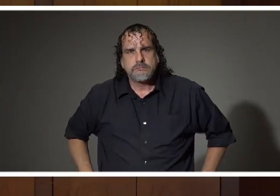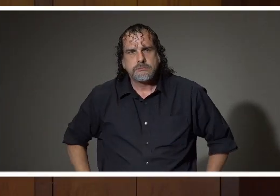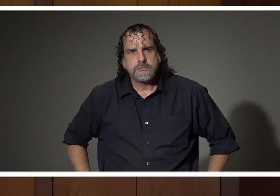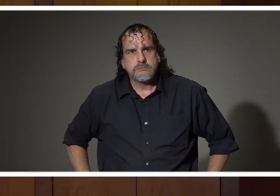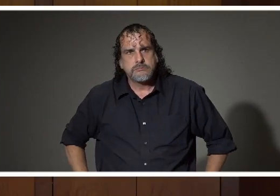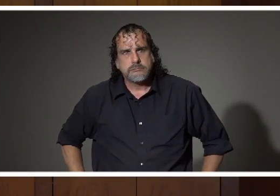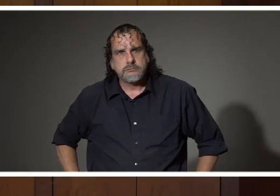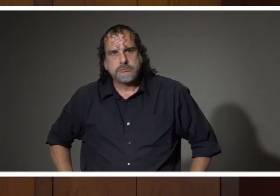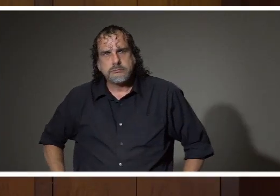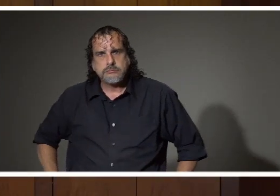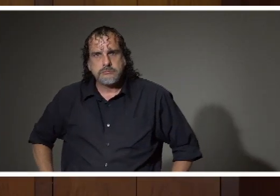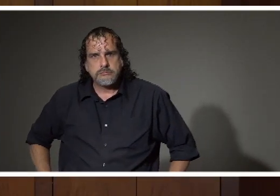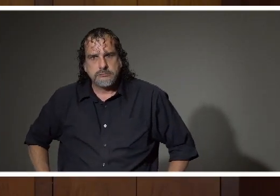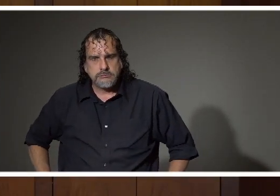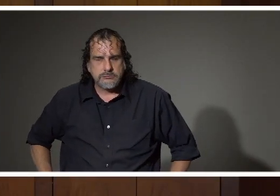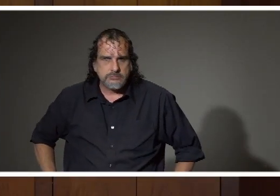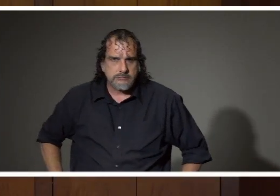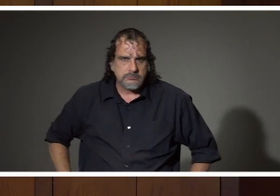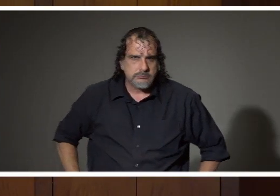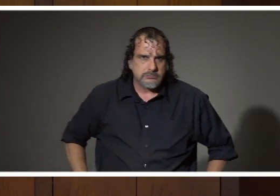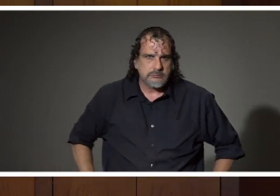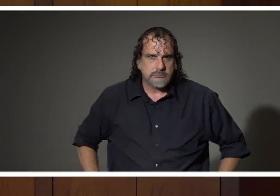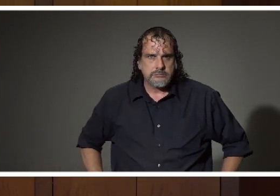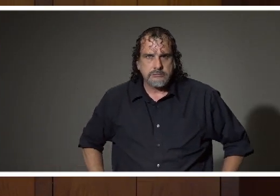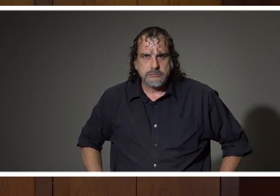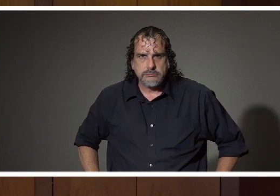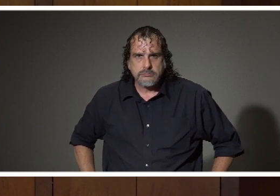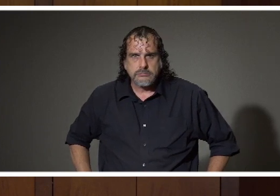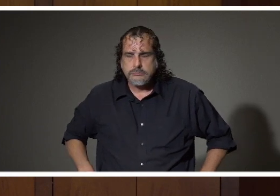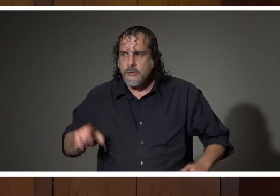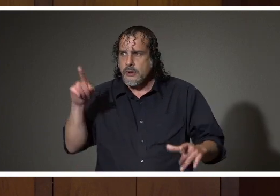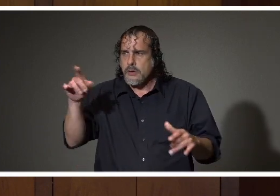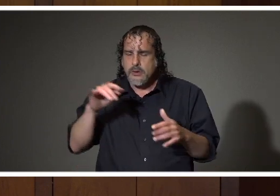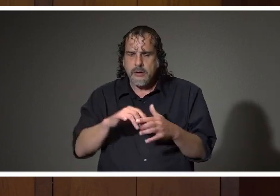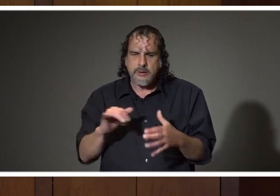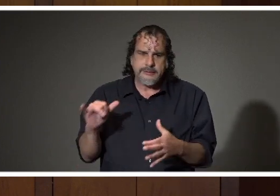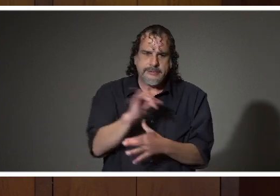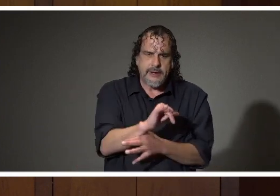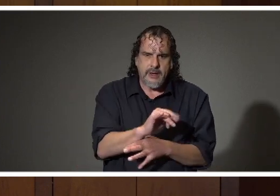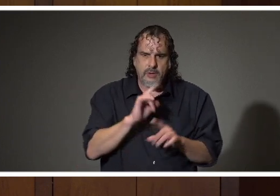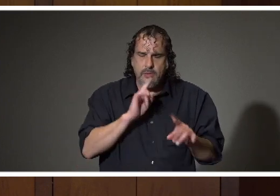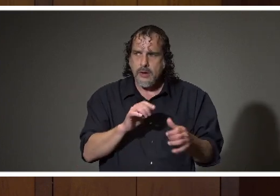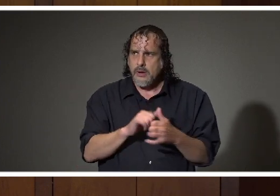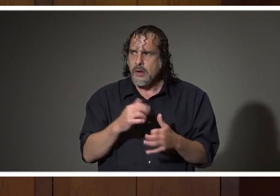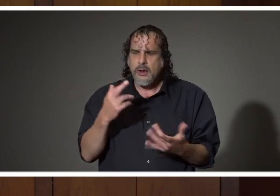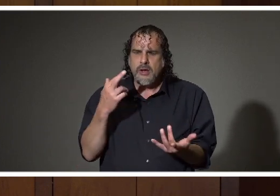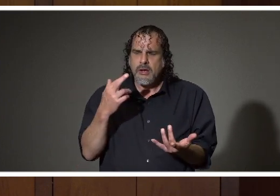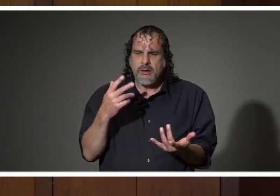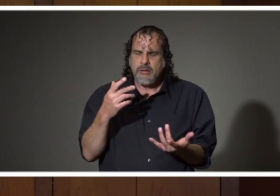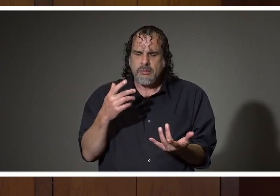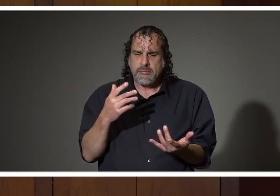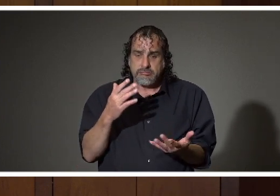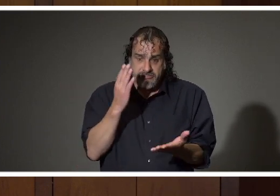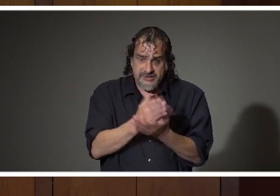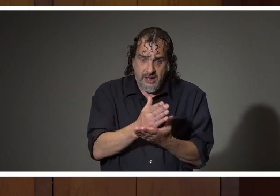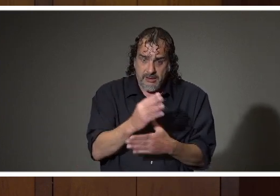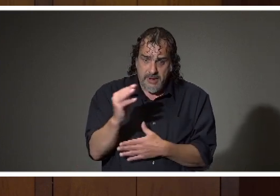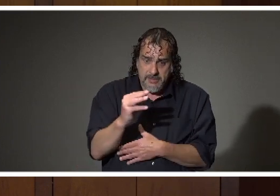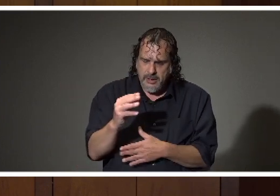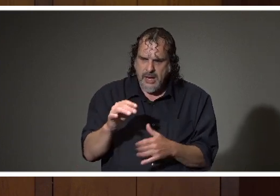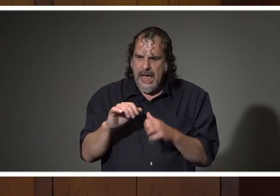Scott? If you lift the shelter-in-place order Monday, how do you see restaurants getting back to work, or do they